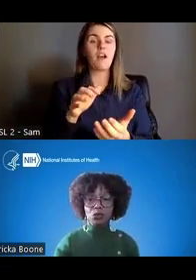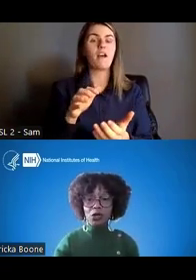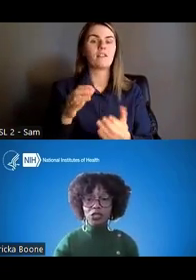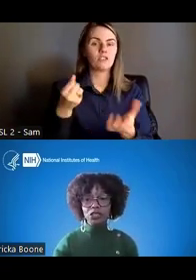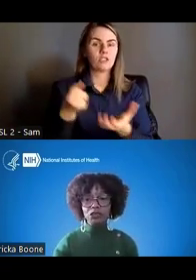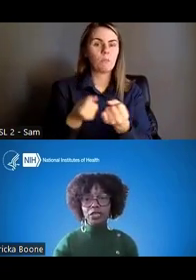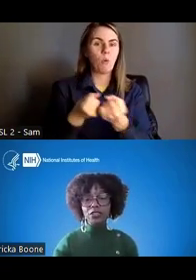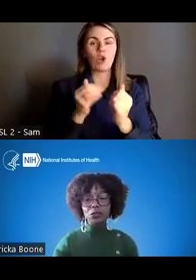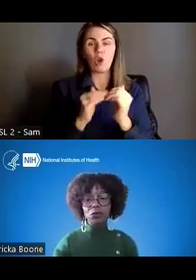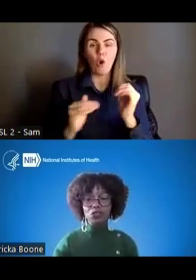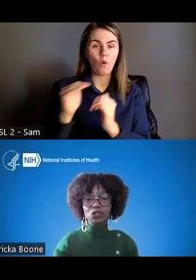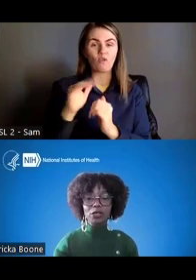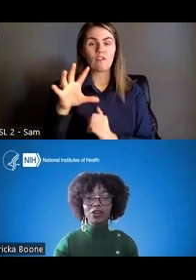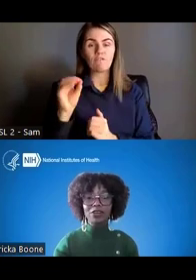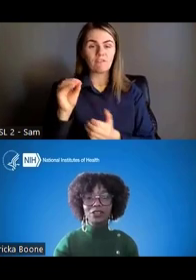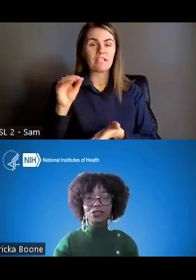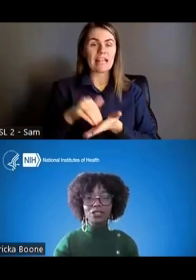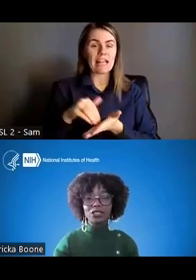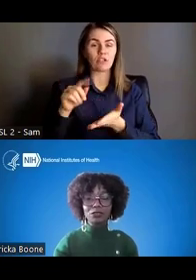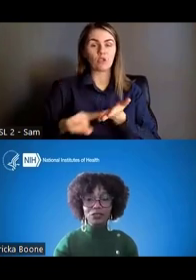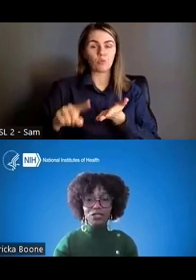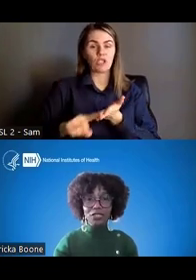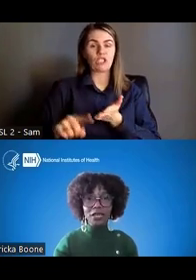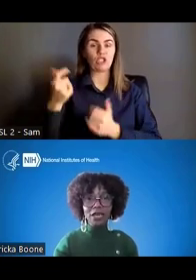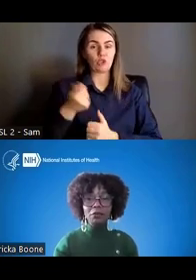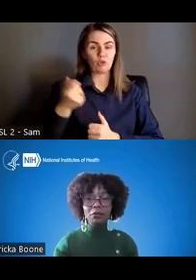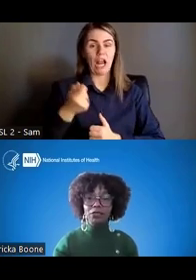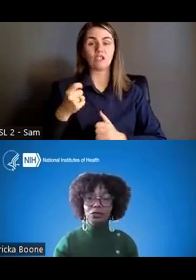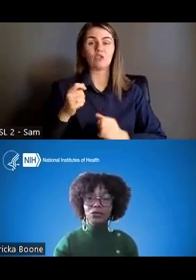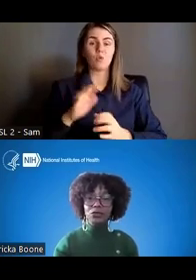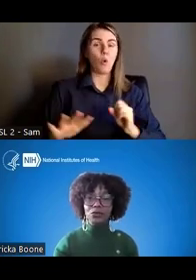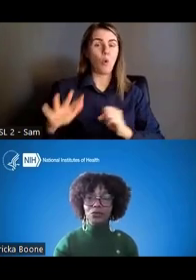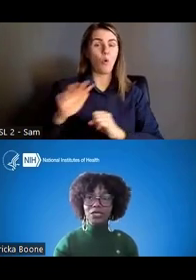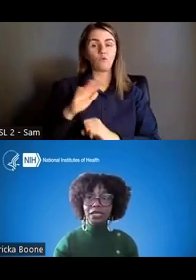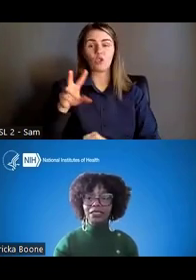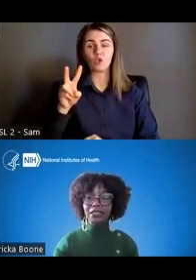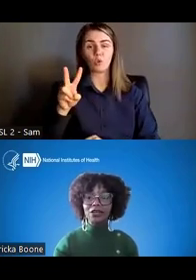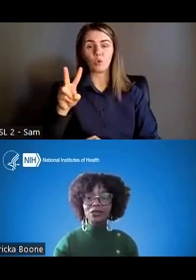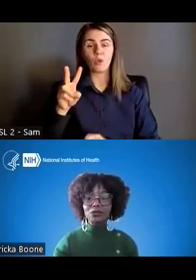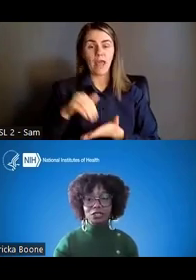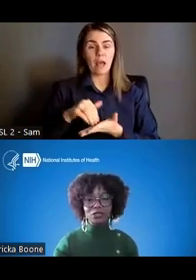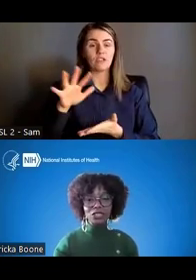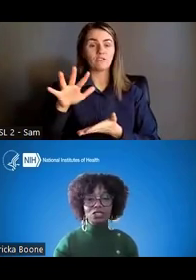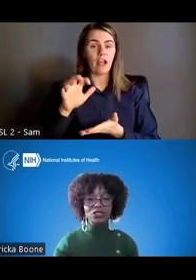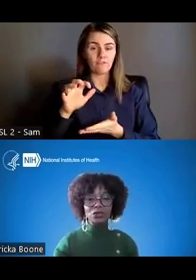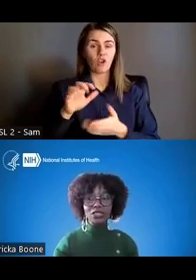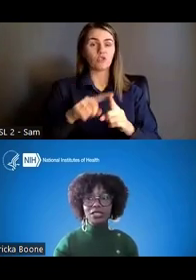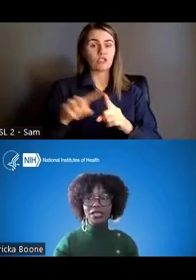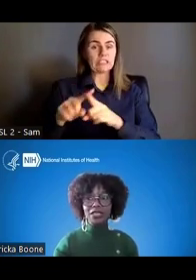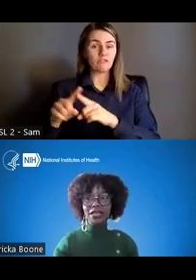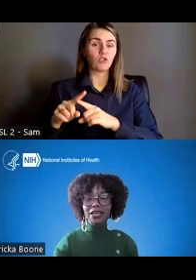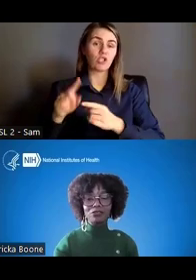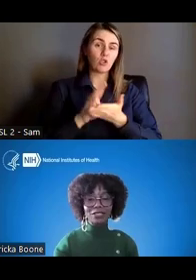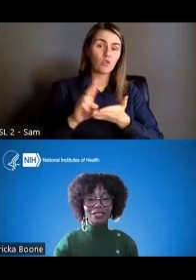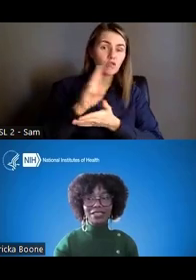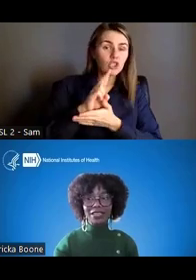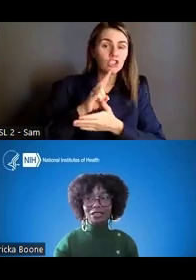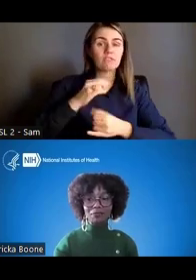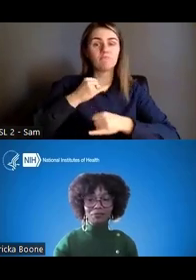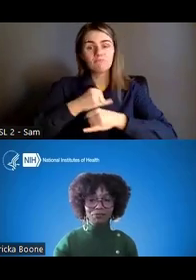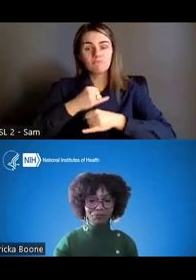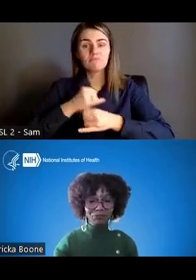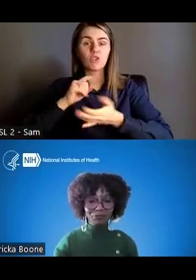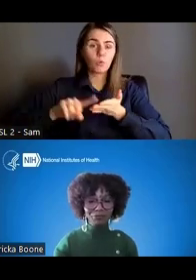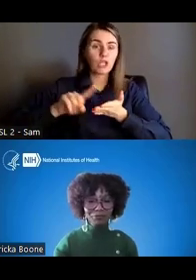50,000 research project grants to more than 2,500 universities, medical schools, and other research institutions in every